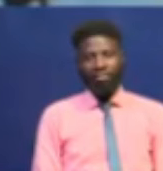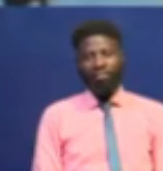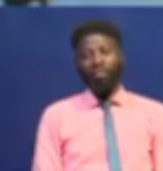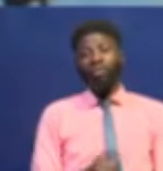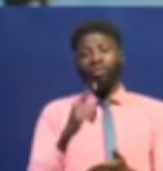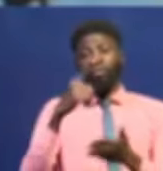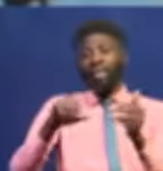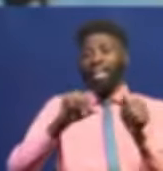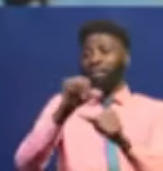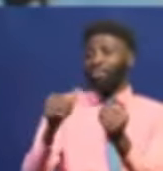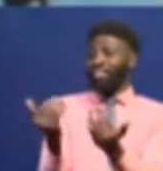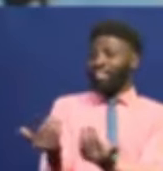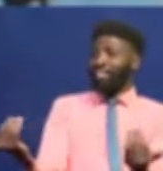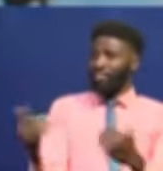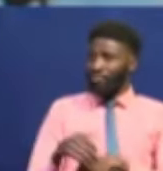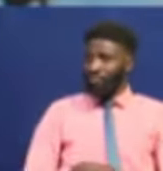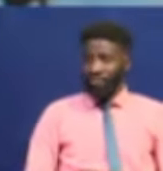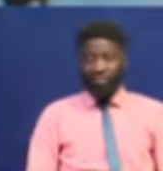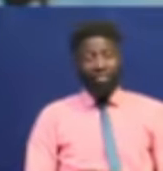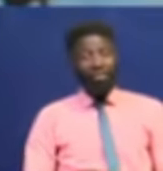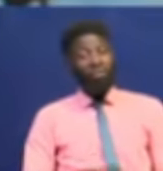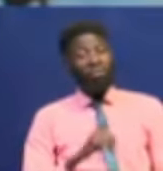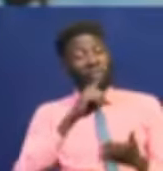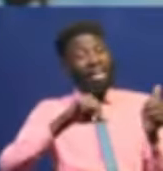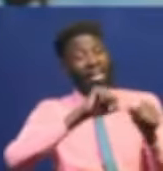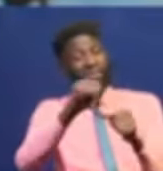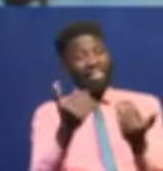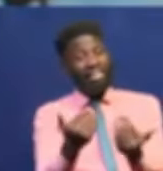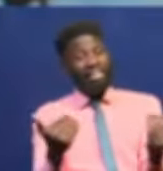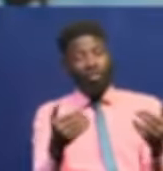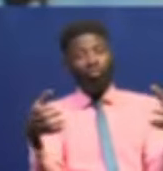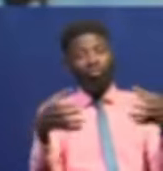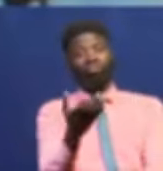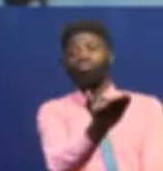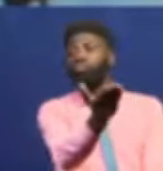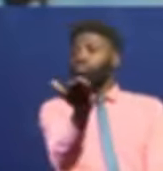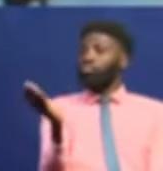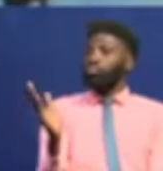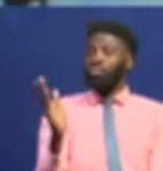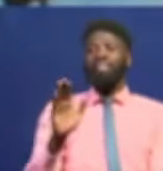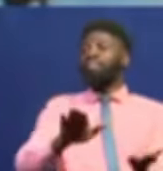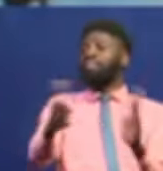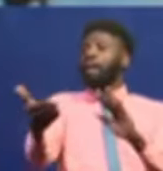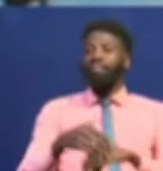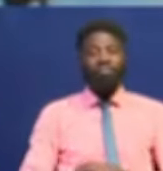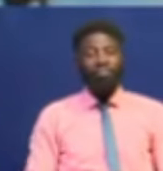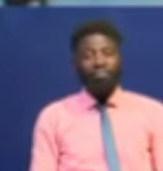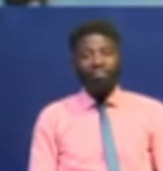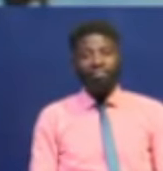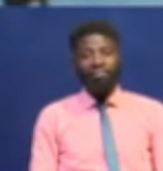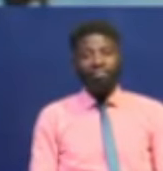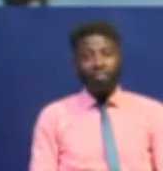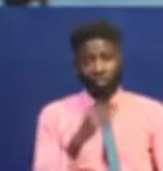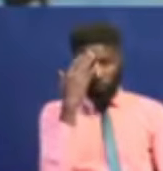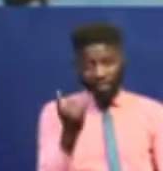the children? What about the children of those who have lost their lives